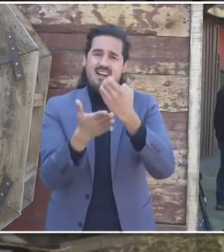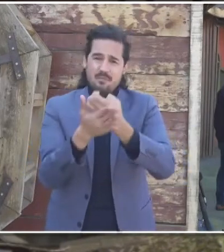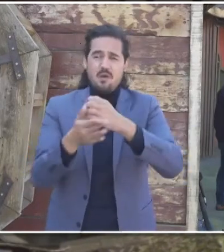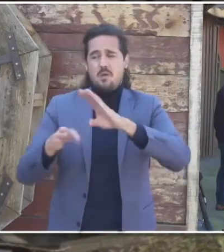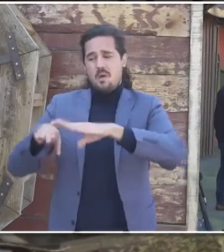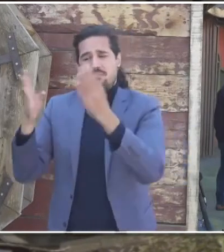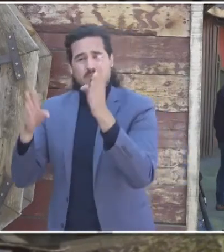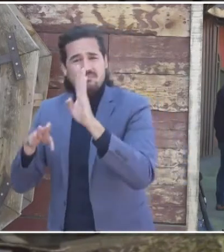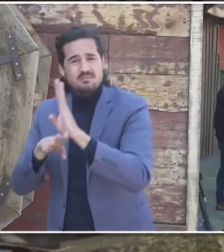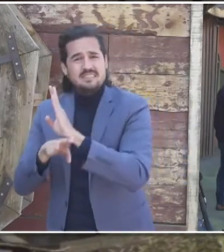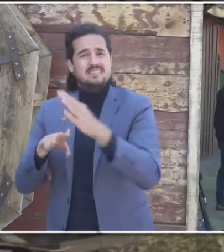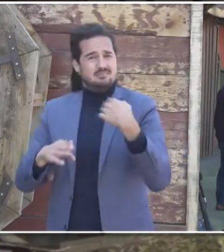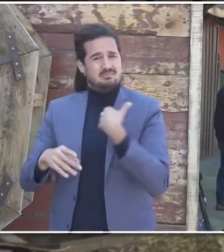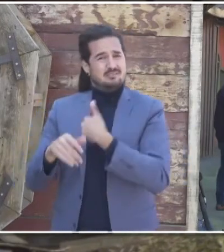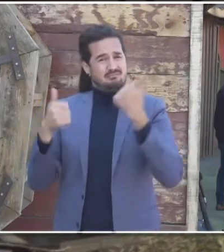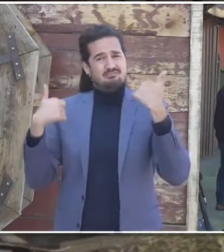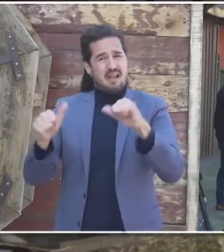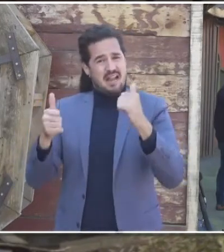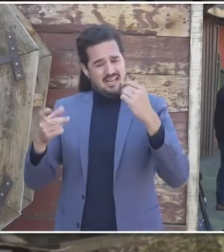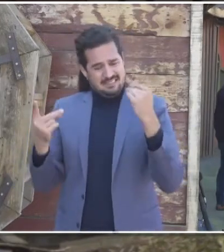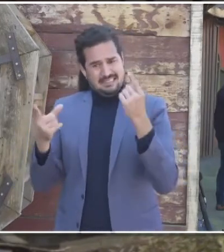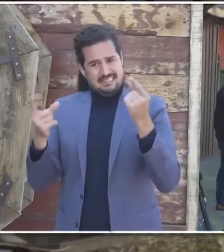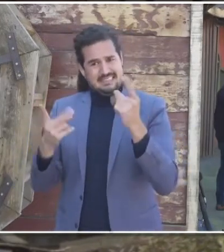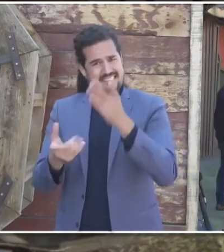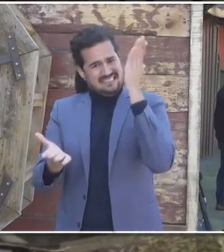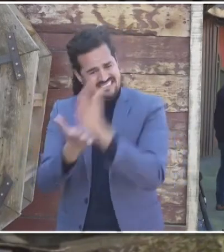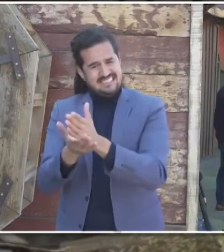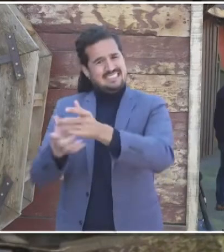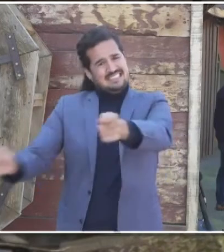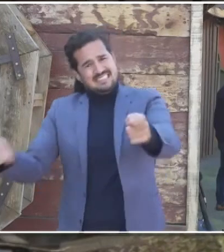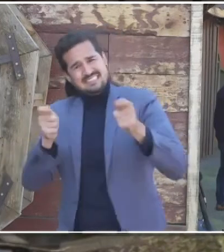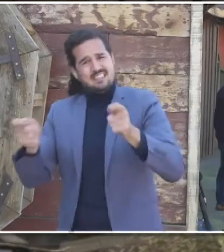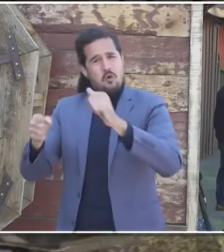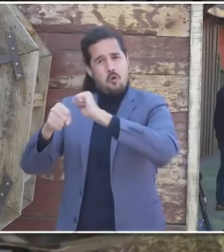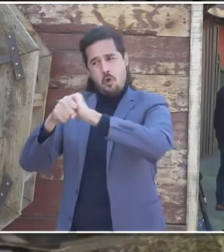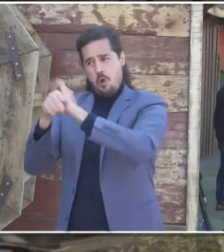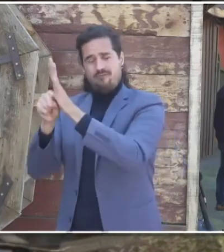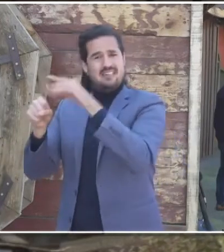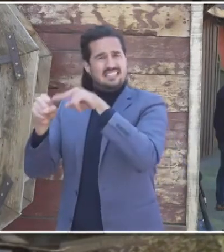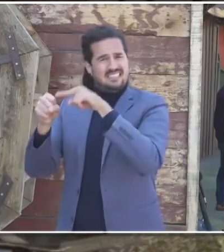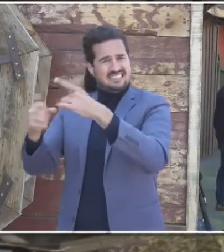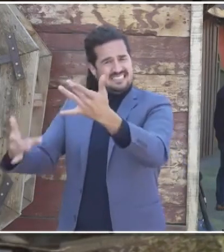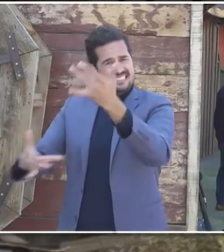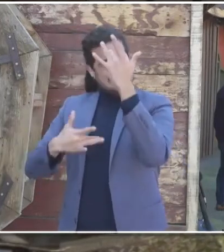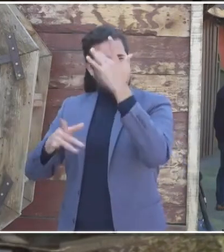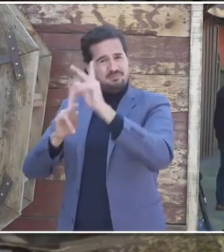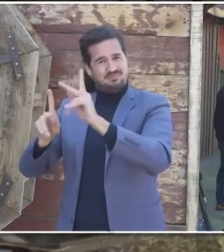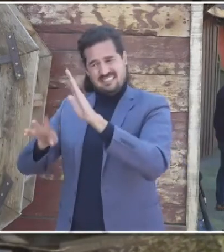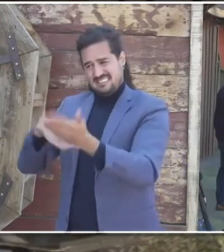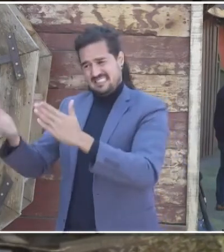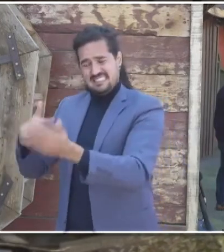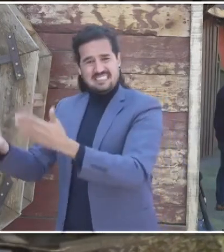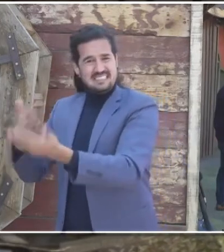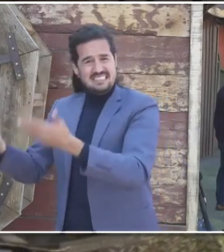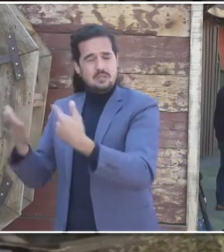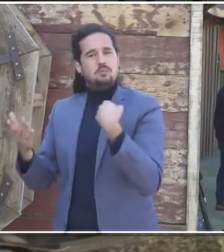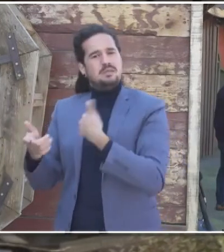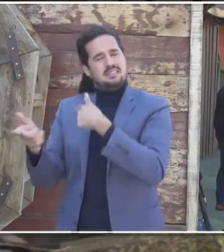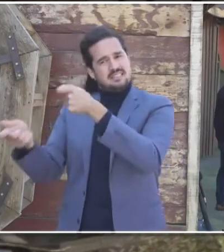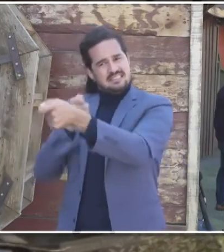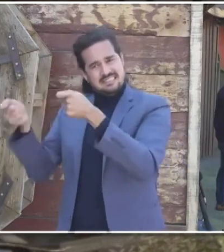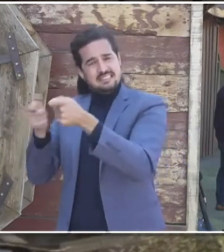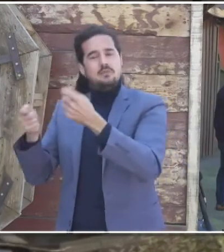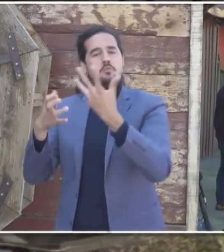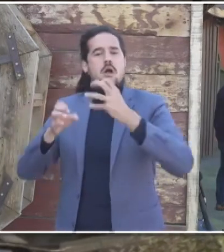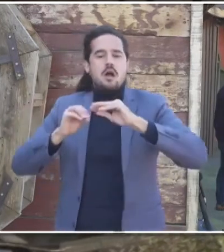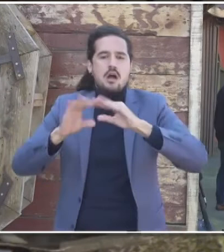end this pandemic, this deadly disease. And as we make progress, not only with vaccinations, but through non-pharmaceutical interventions